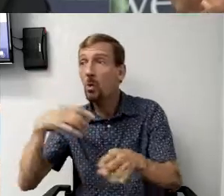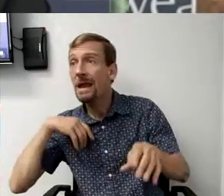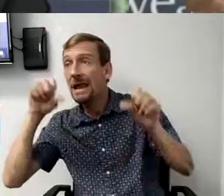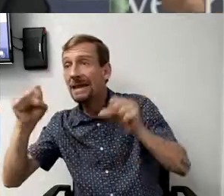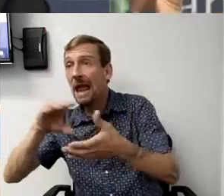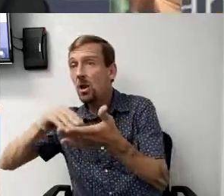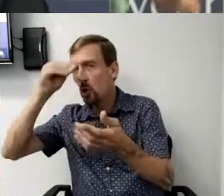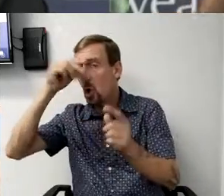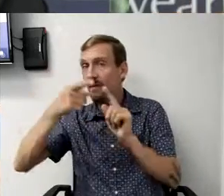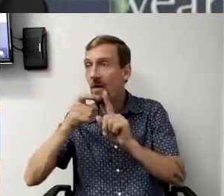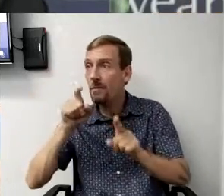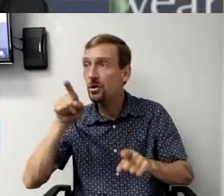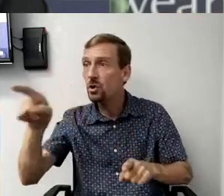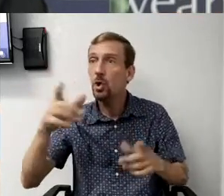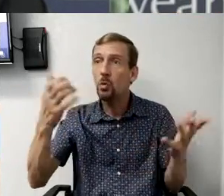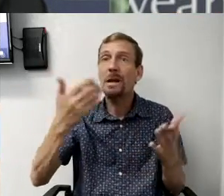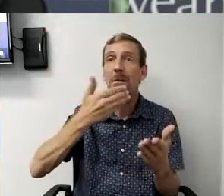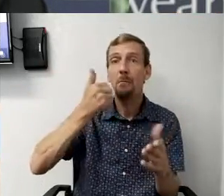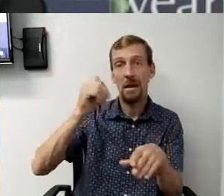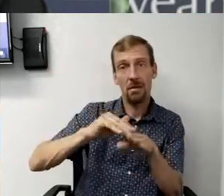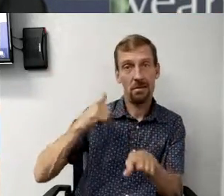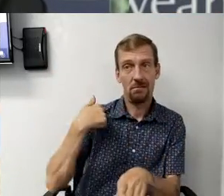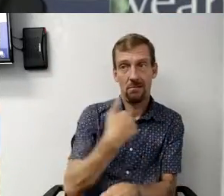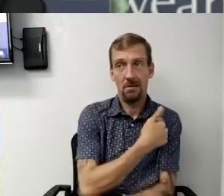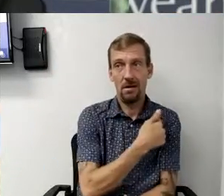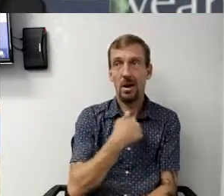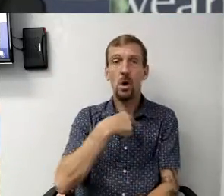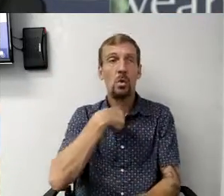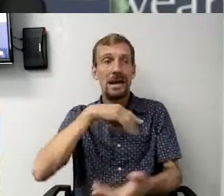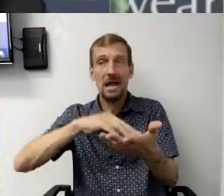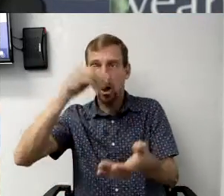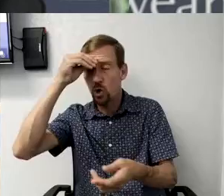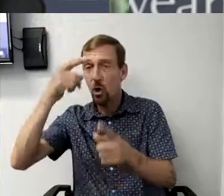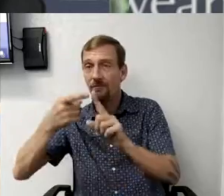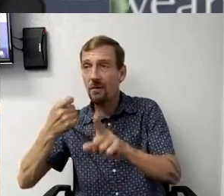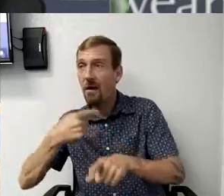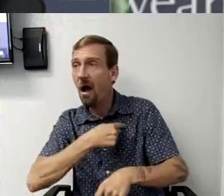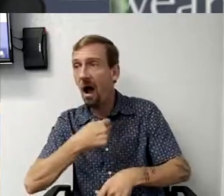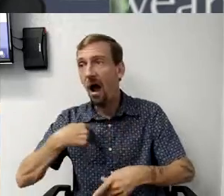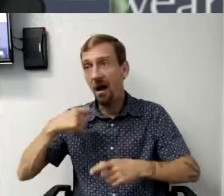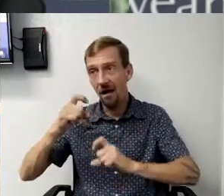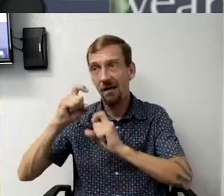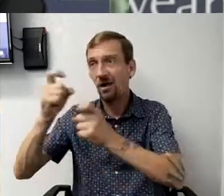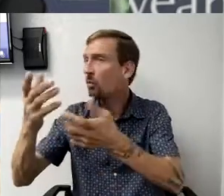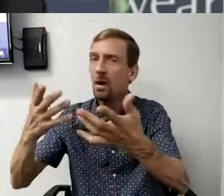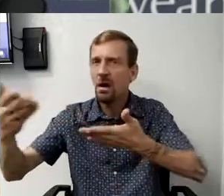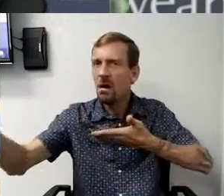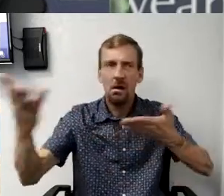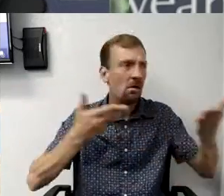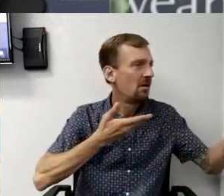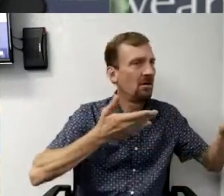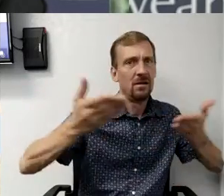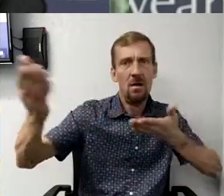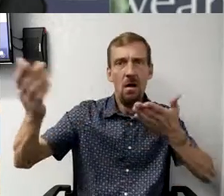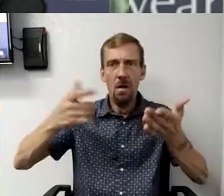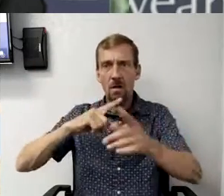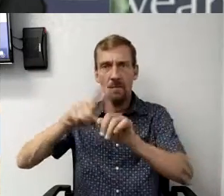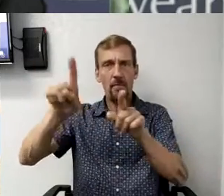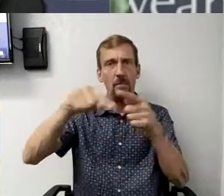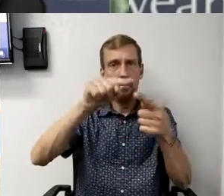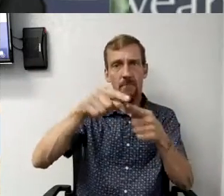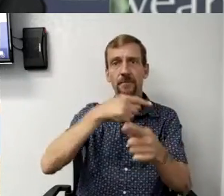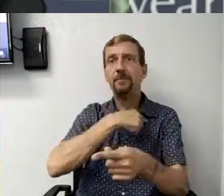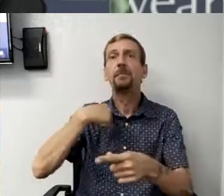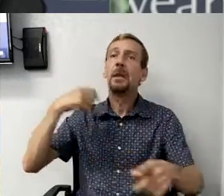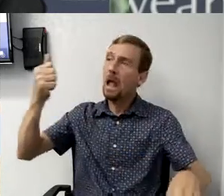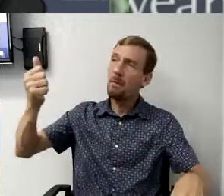can learn from that you're doing? What are things that you can learn from that we're doing? And I'm pleased to say that when they came back from this large